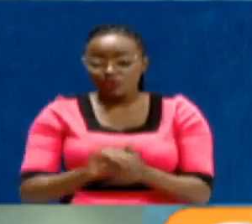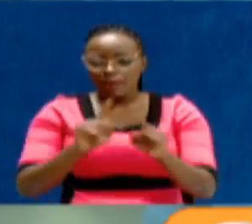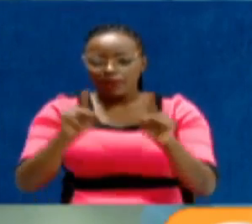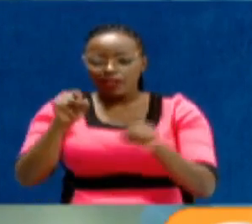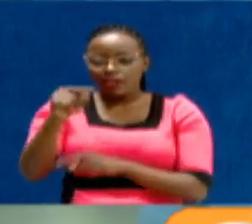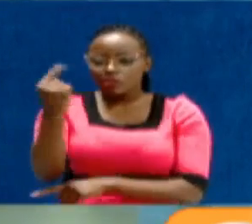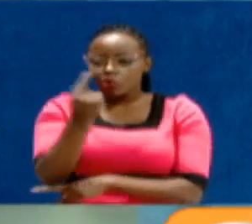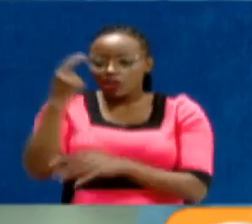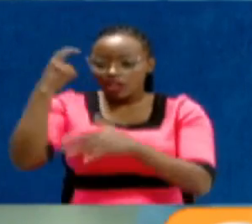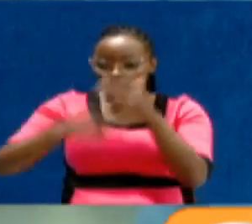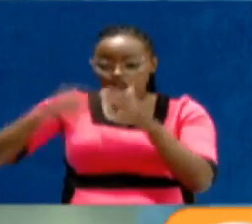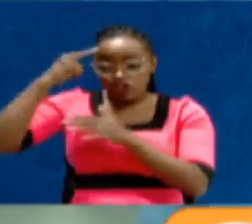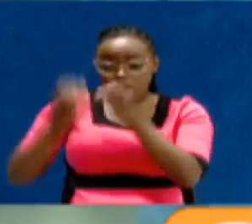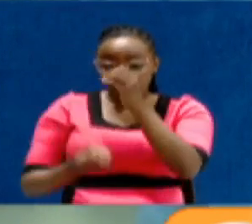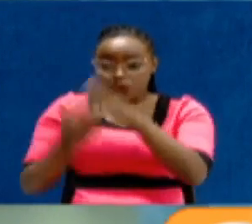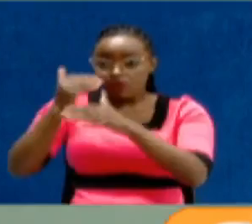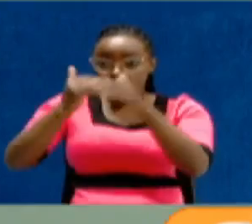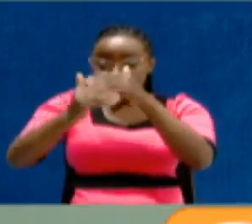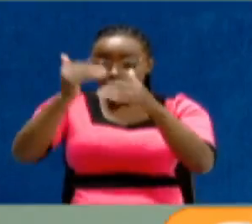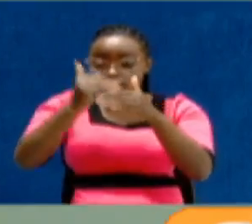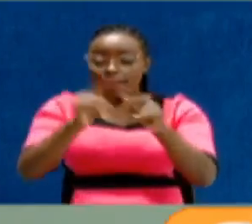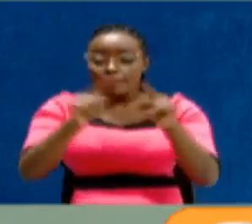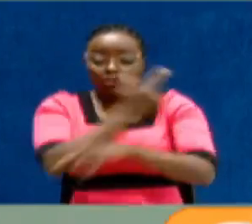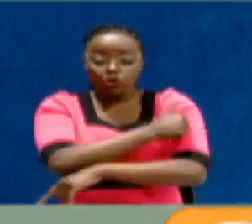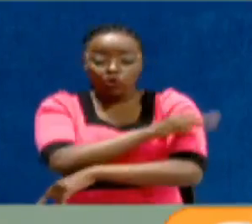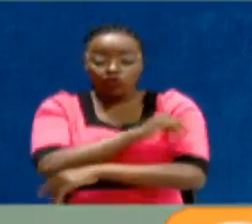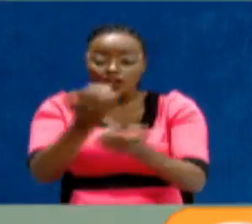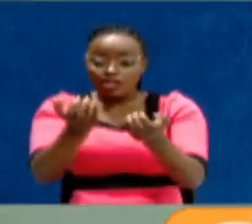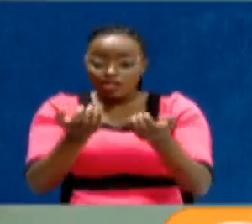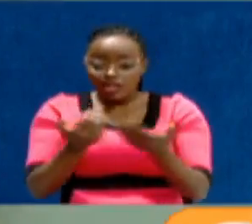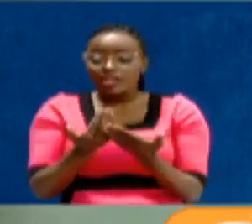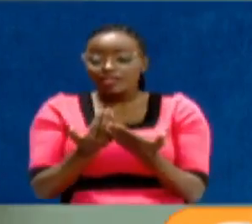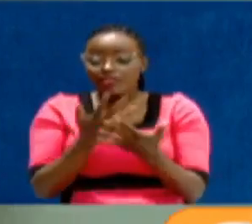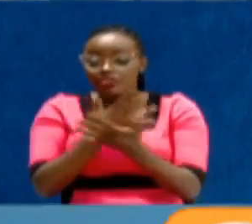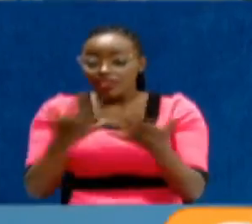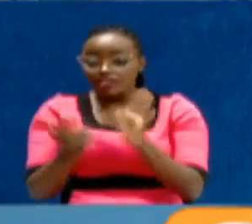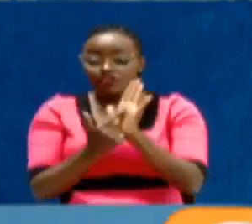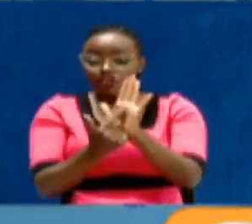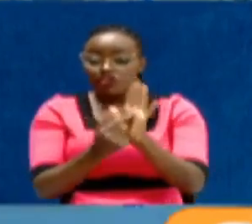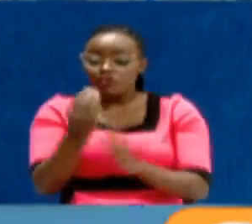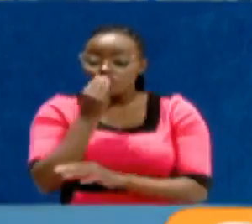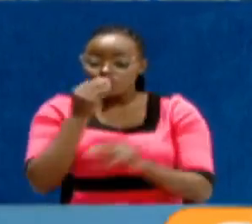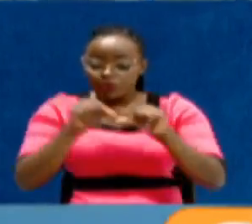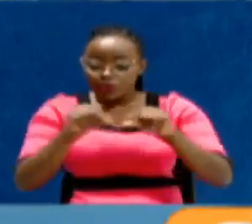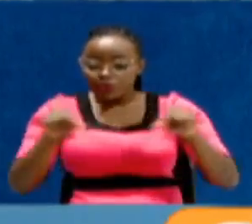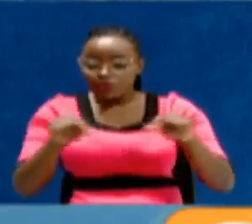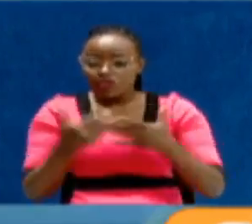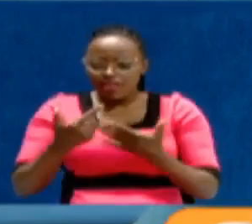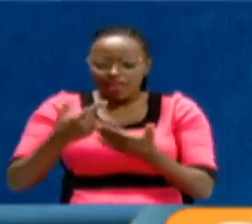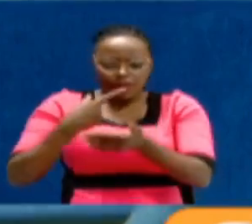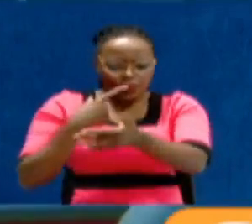this is only the cost of putting up the structure. The hospital will still need disposables like feeding tubes,